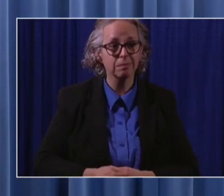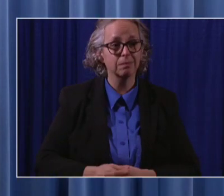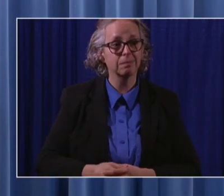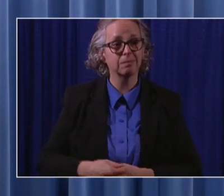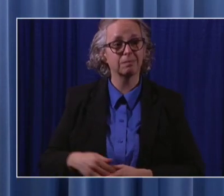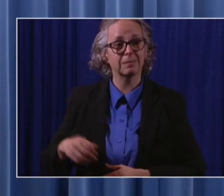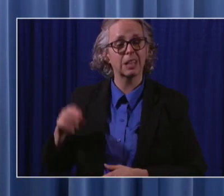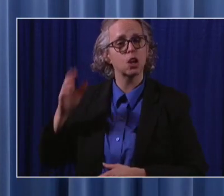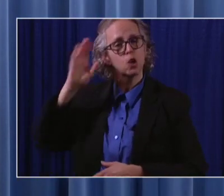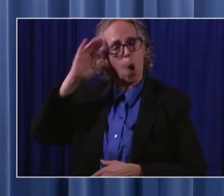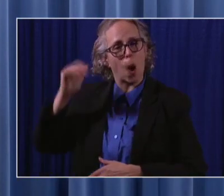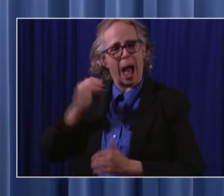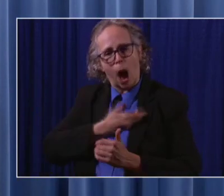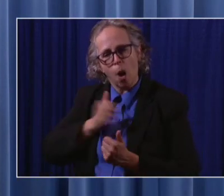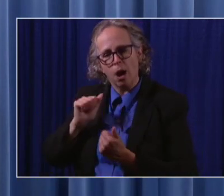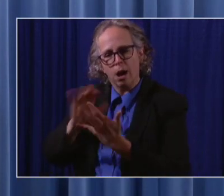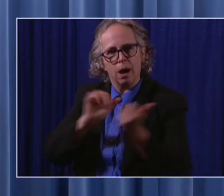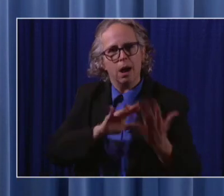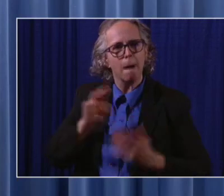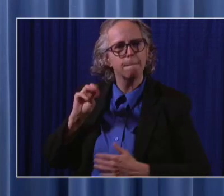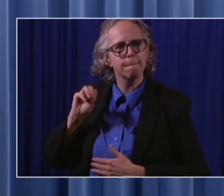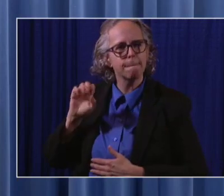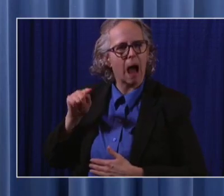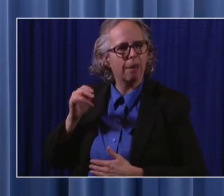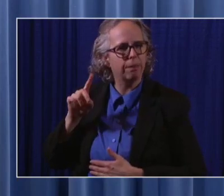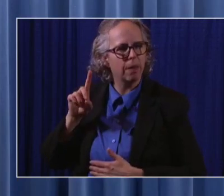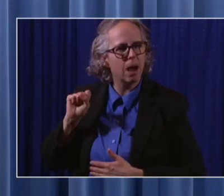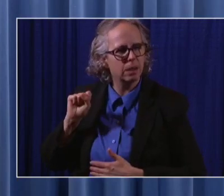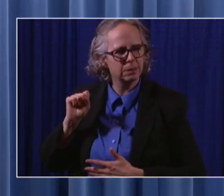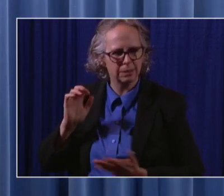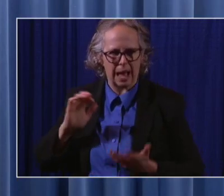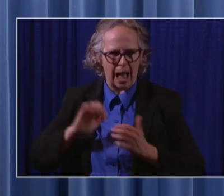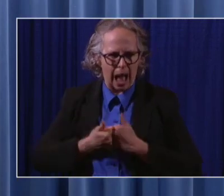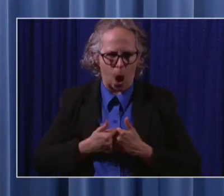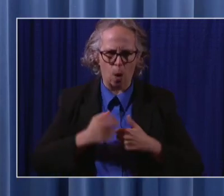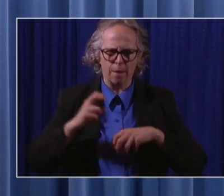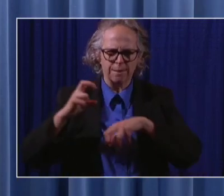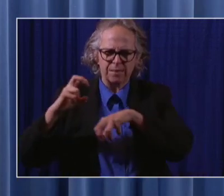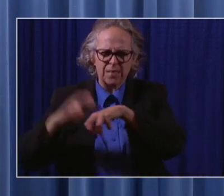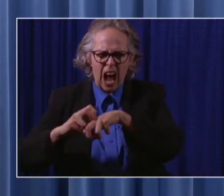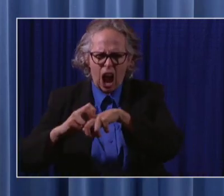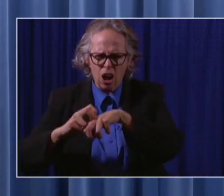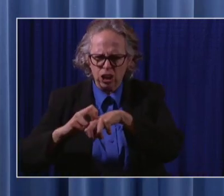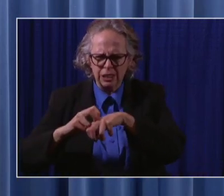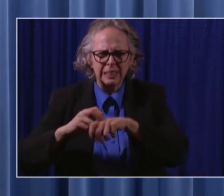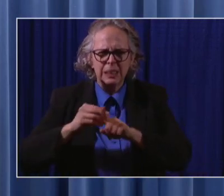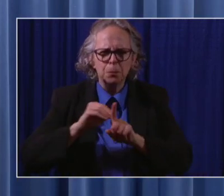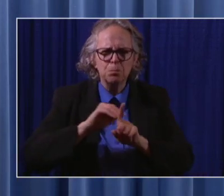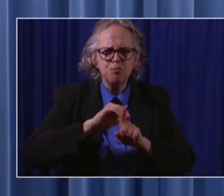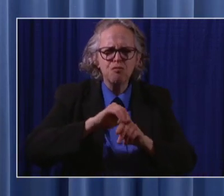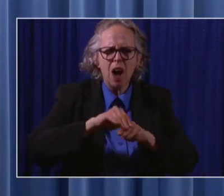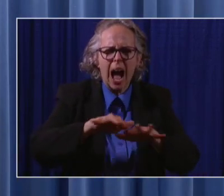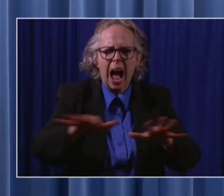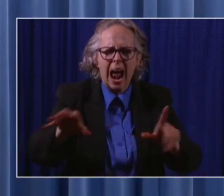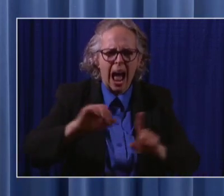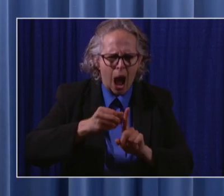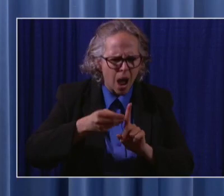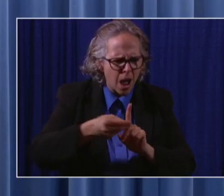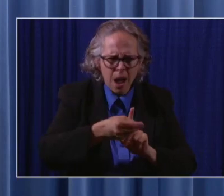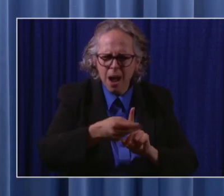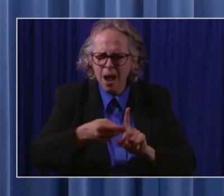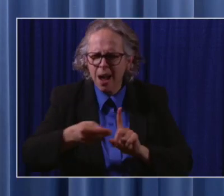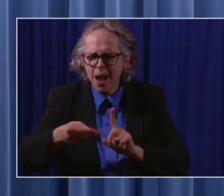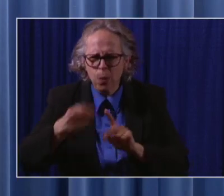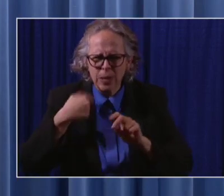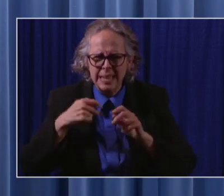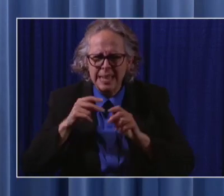this virus from one person to another, either with the mask, with distancing, other